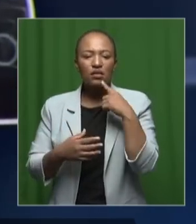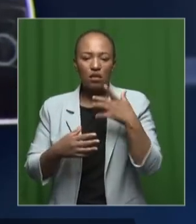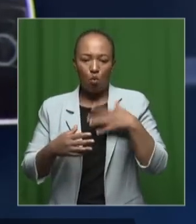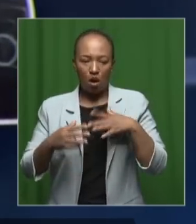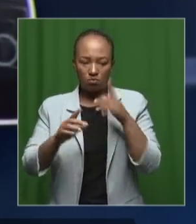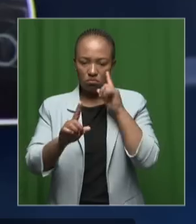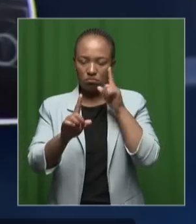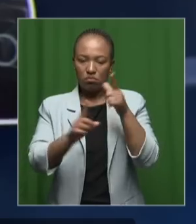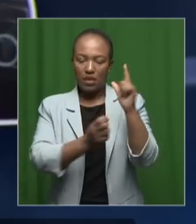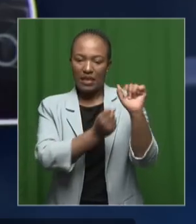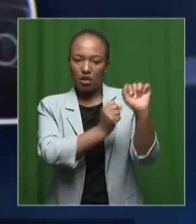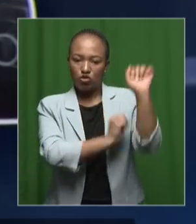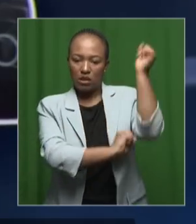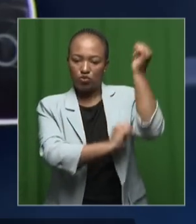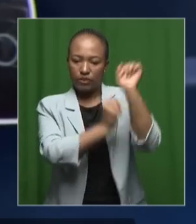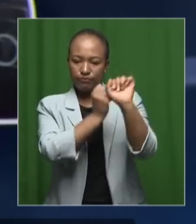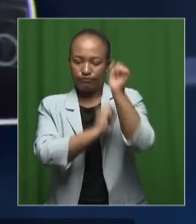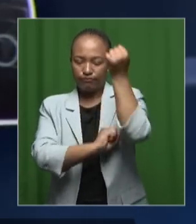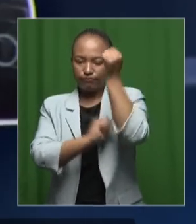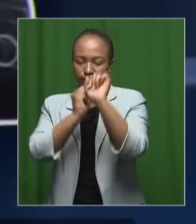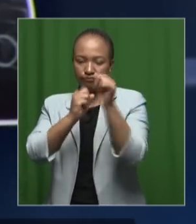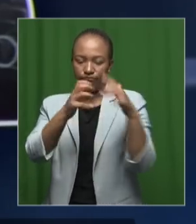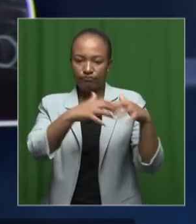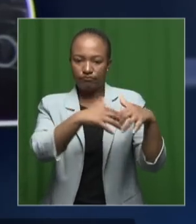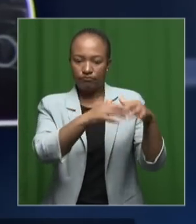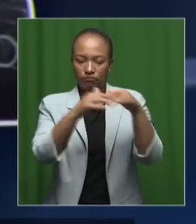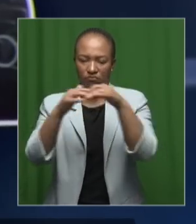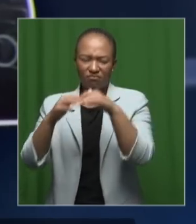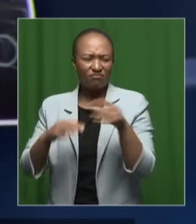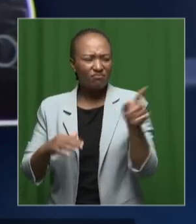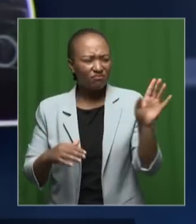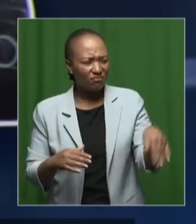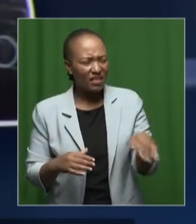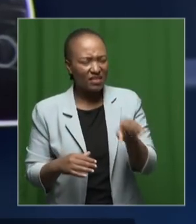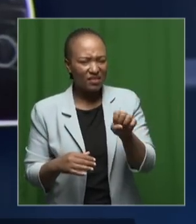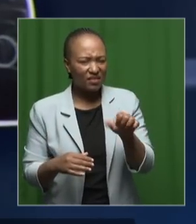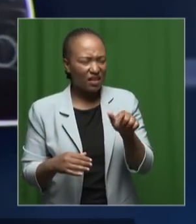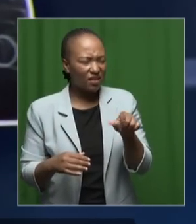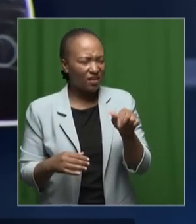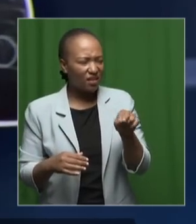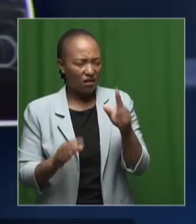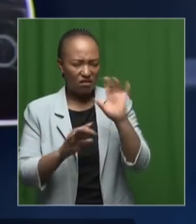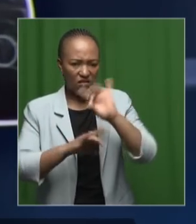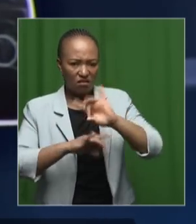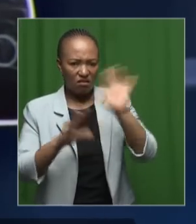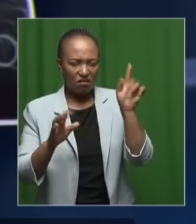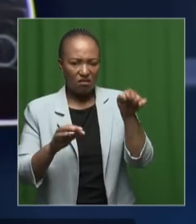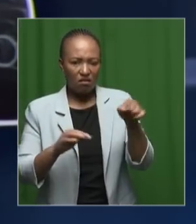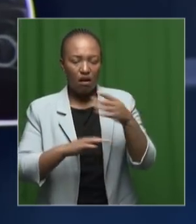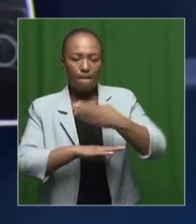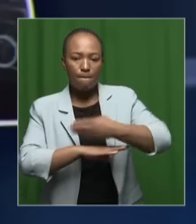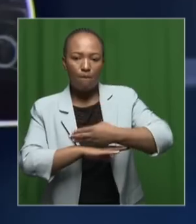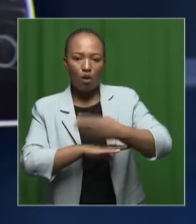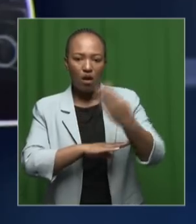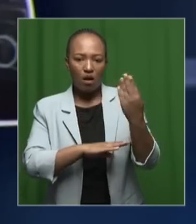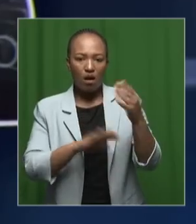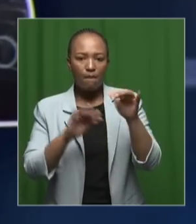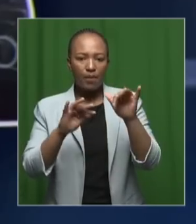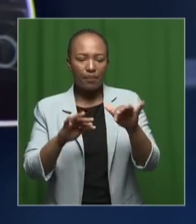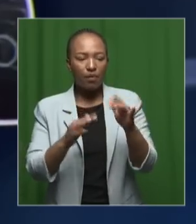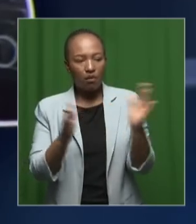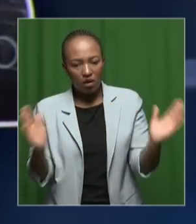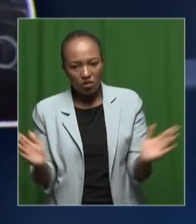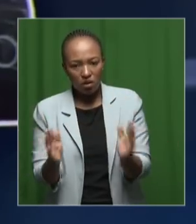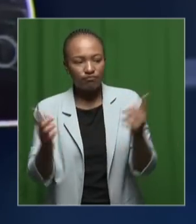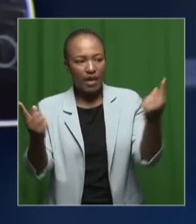industrialization. Sakina, let's be clear. How do you then industrialize when you've got porous borders and they're encouraging people to come into our